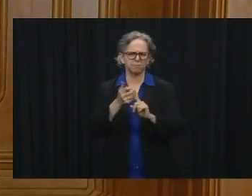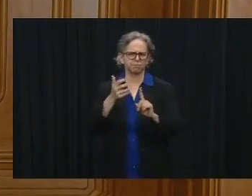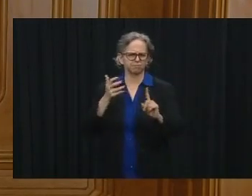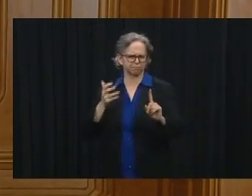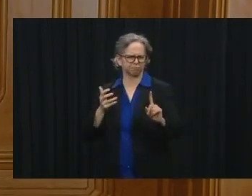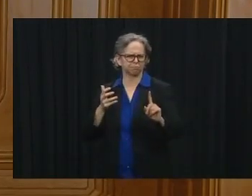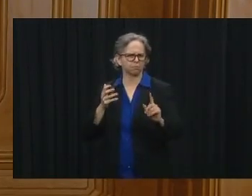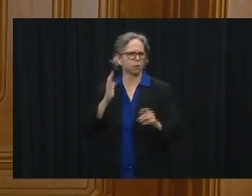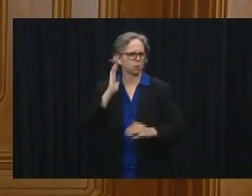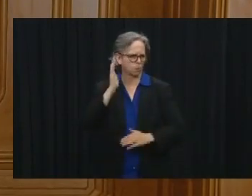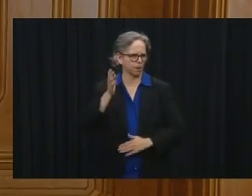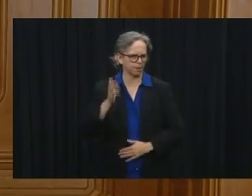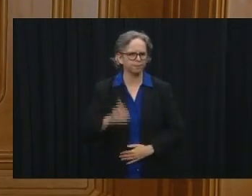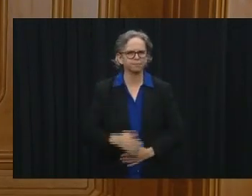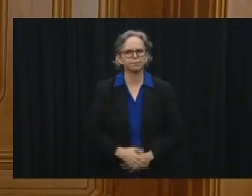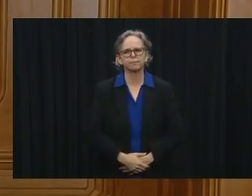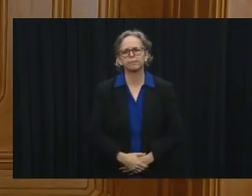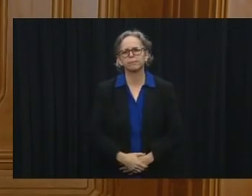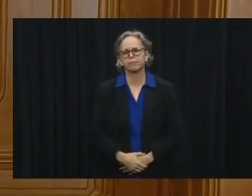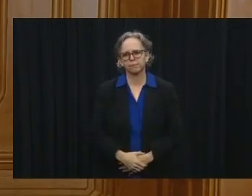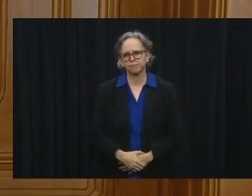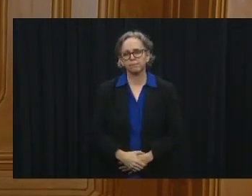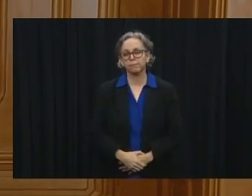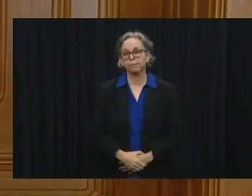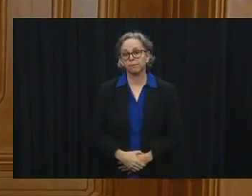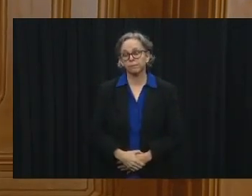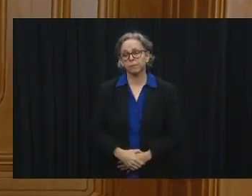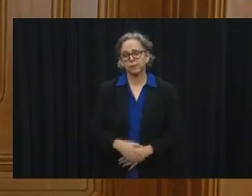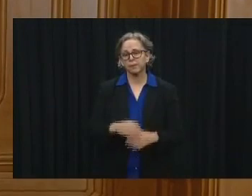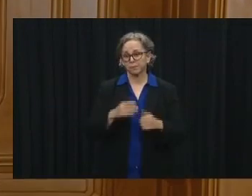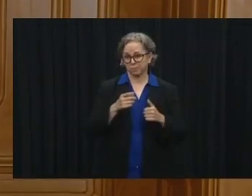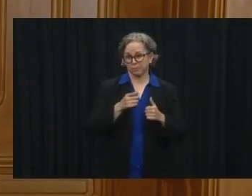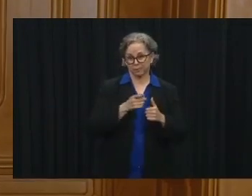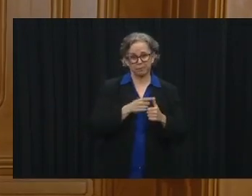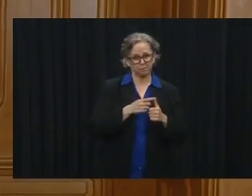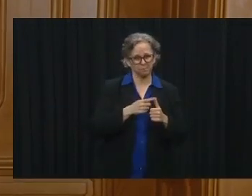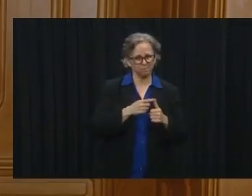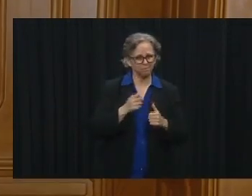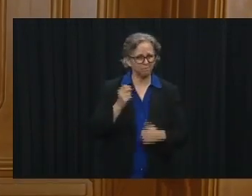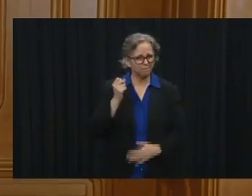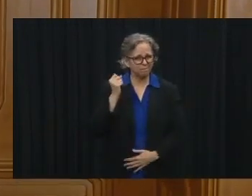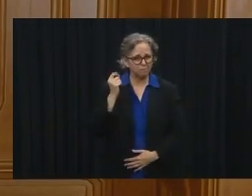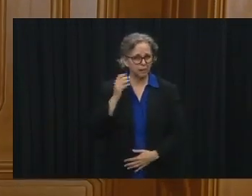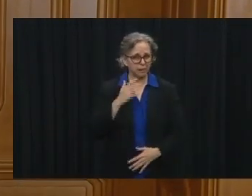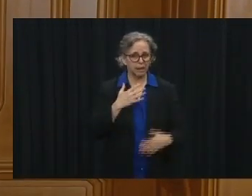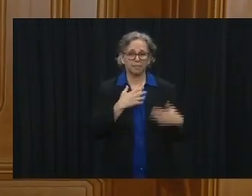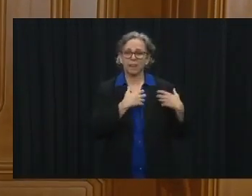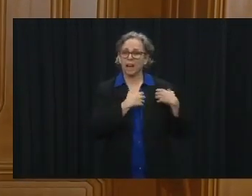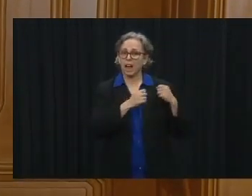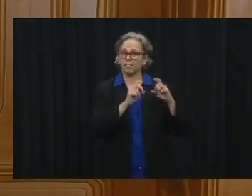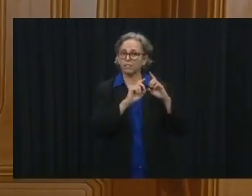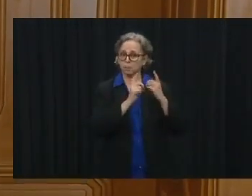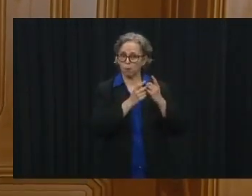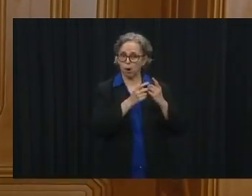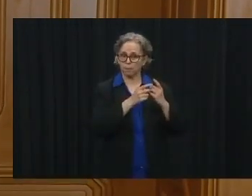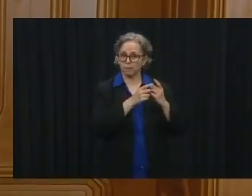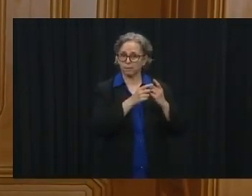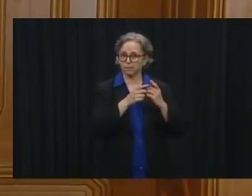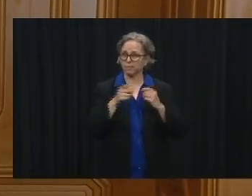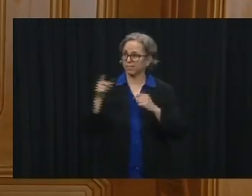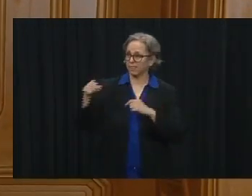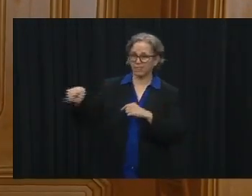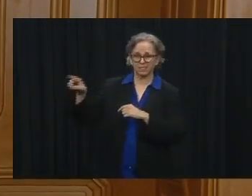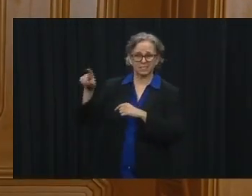we are. First of all, the Health Department order, Dr. Acton's order, we want everybody to stay